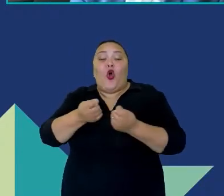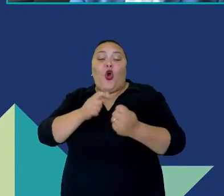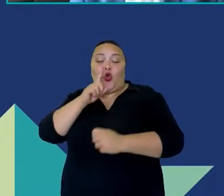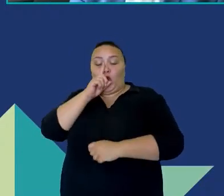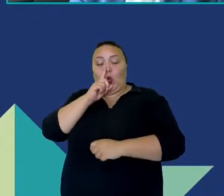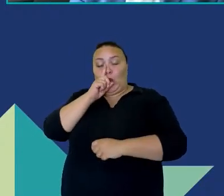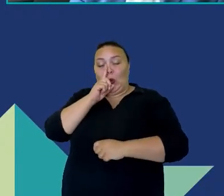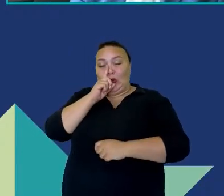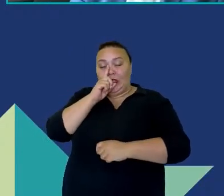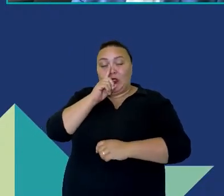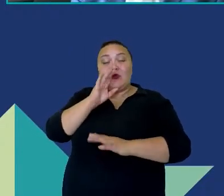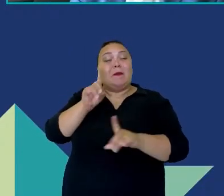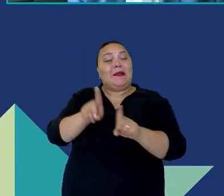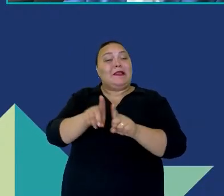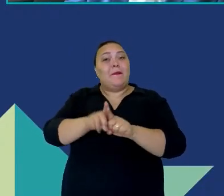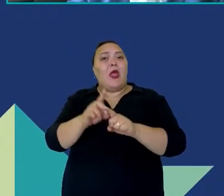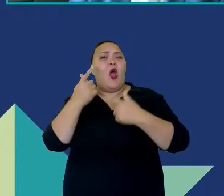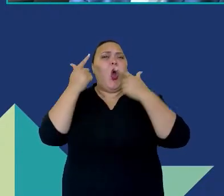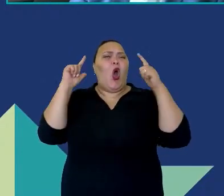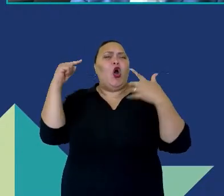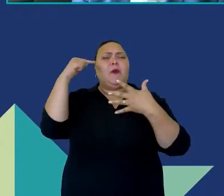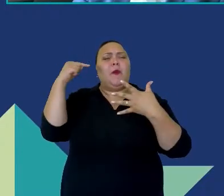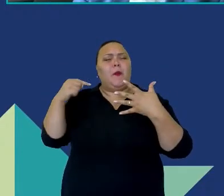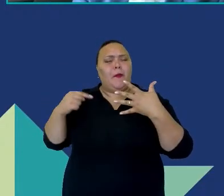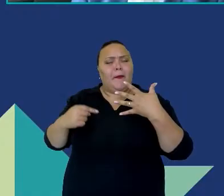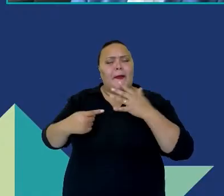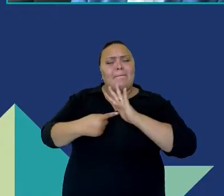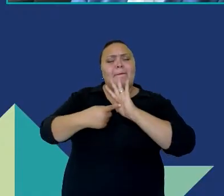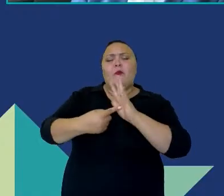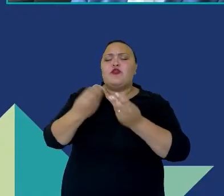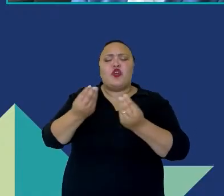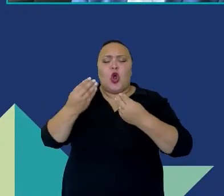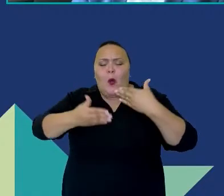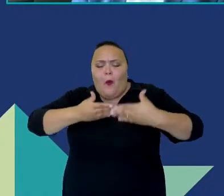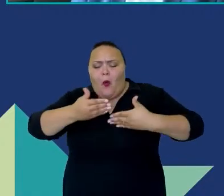indicators, performance indicators are benefiting from this